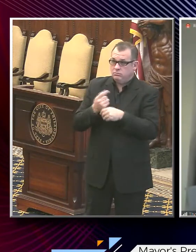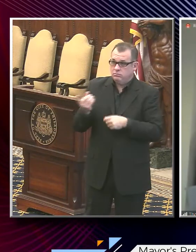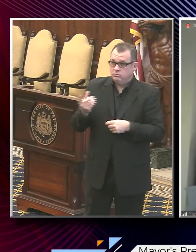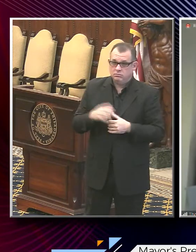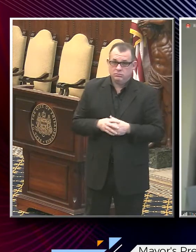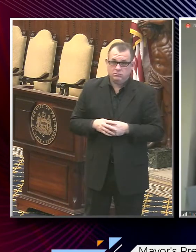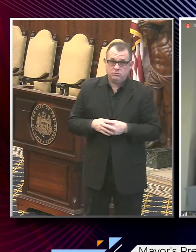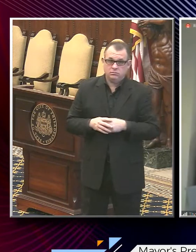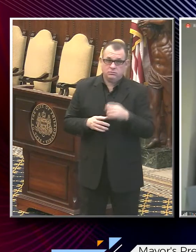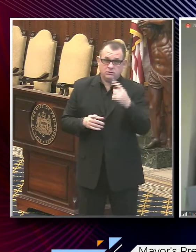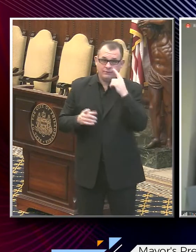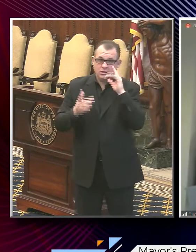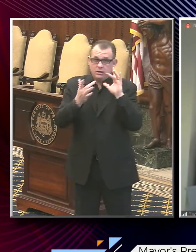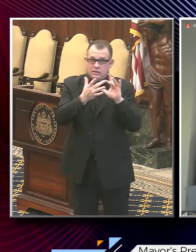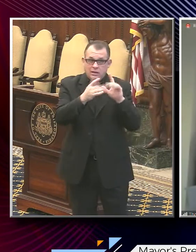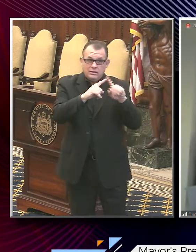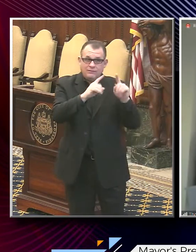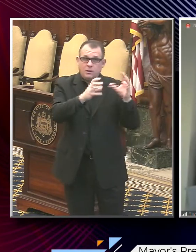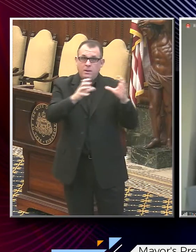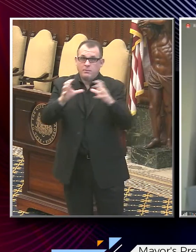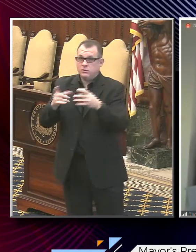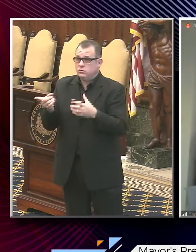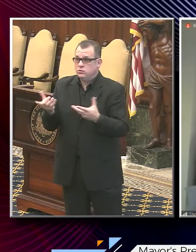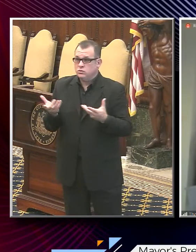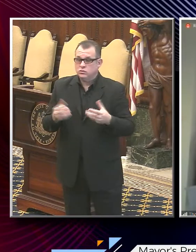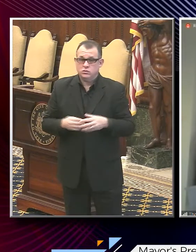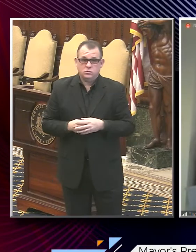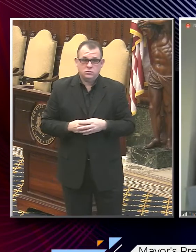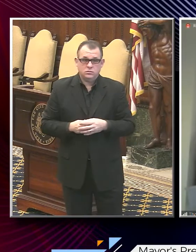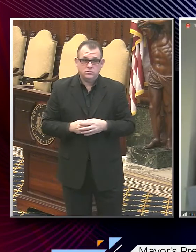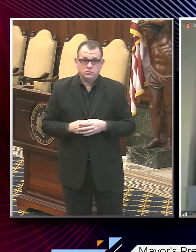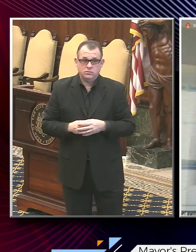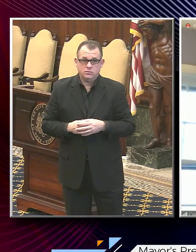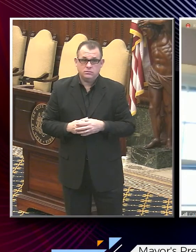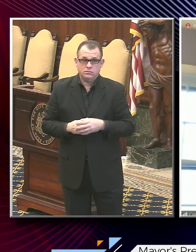ways we'll be reaching out to different populations.